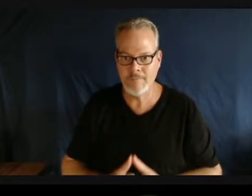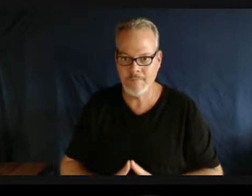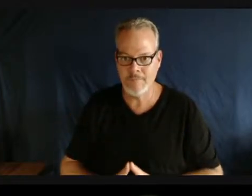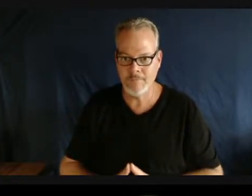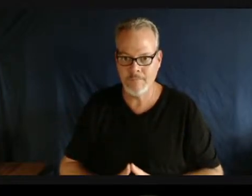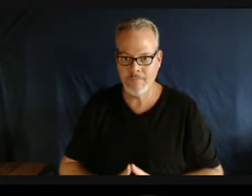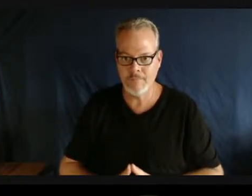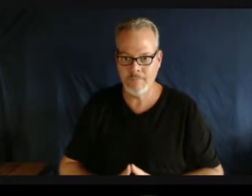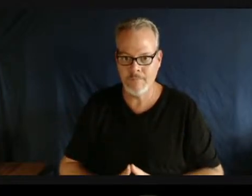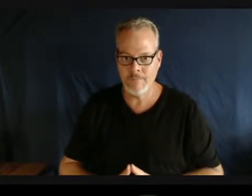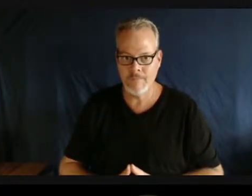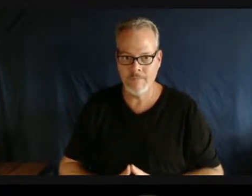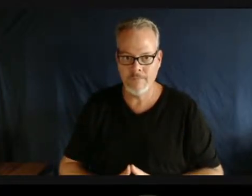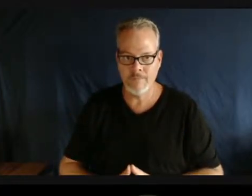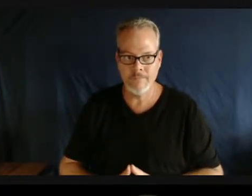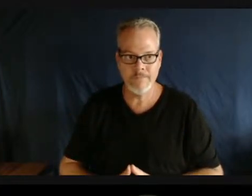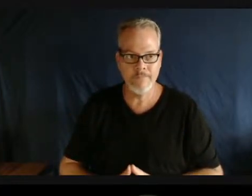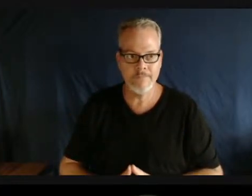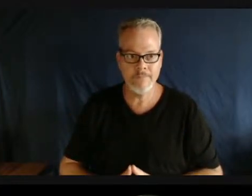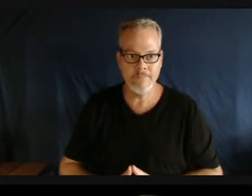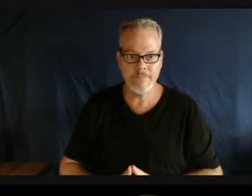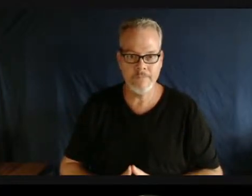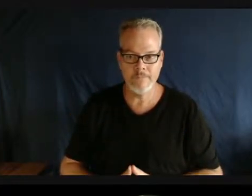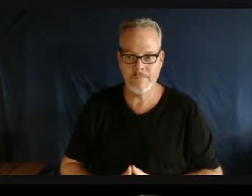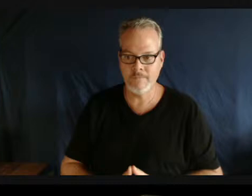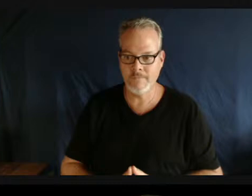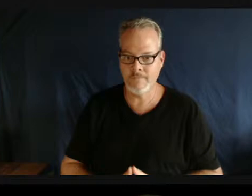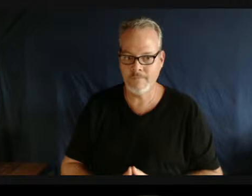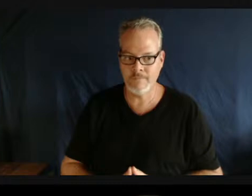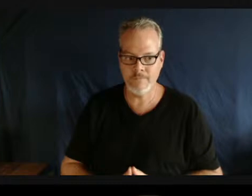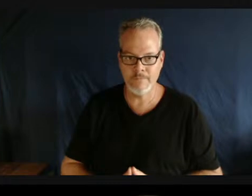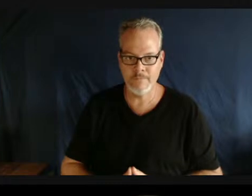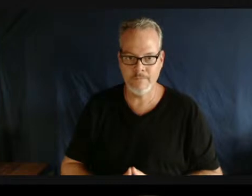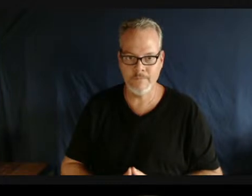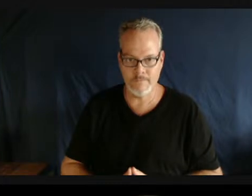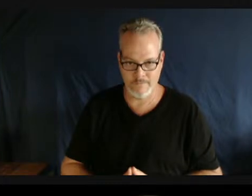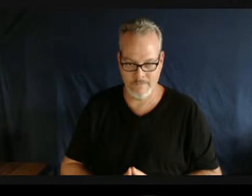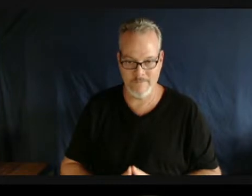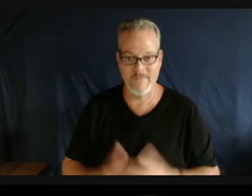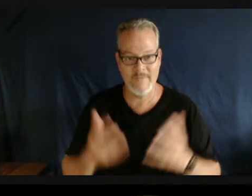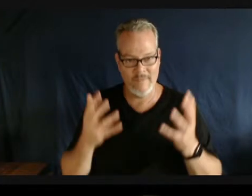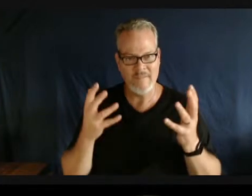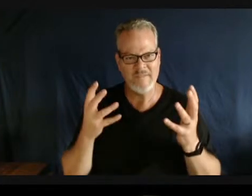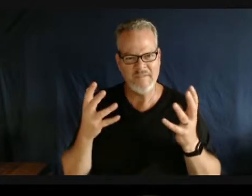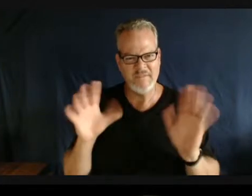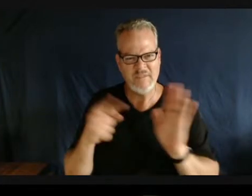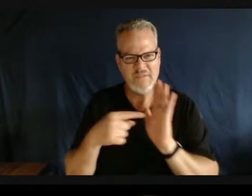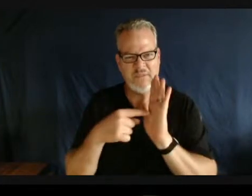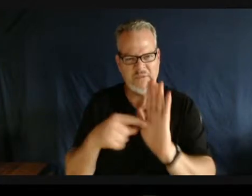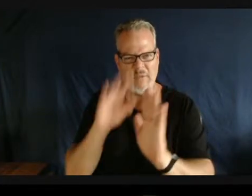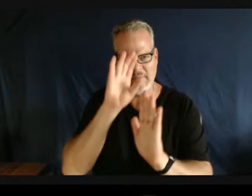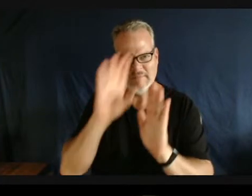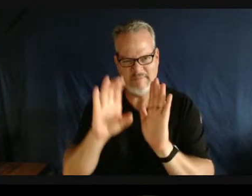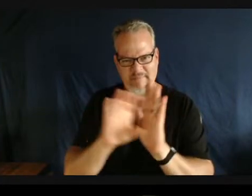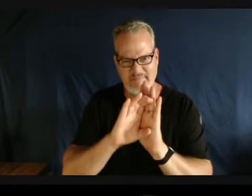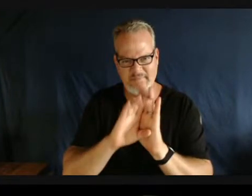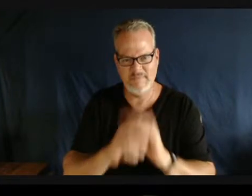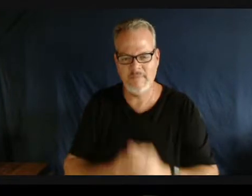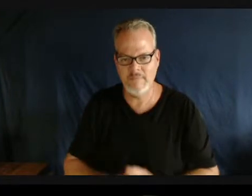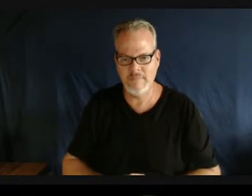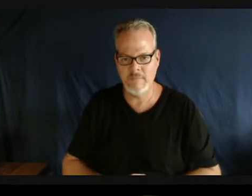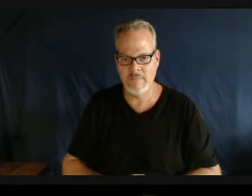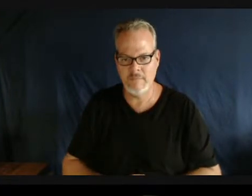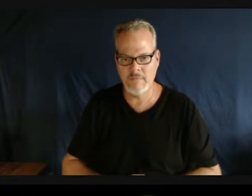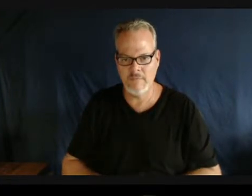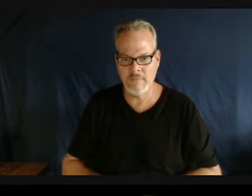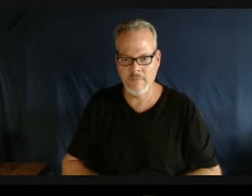So we showed you this image, I think. Yeah. And I'm